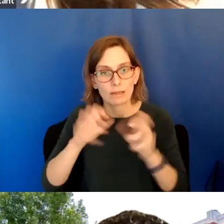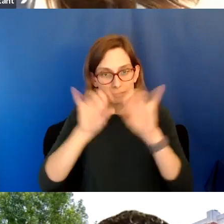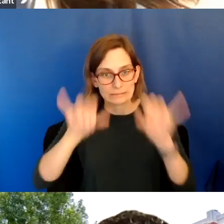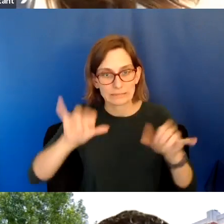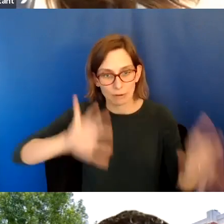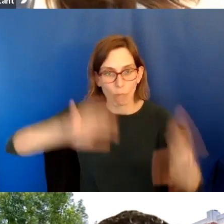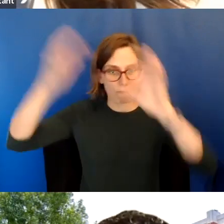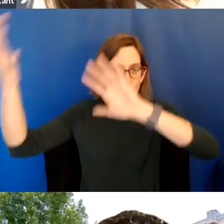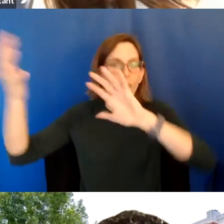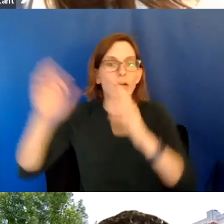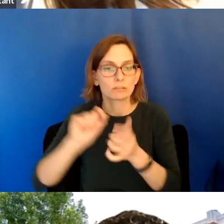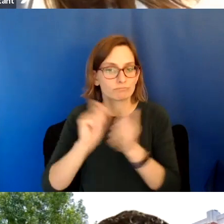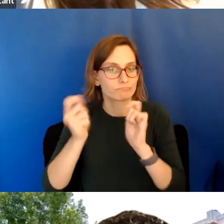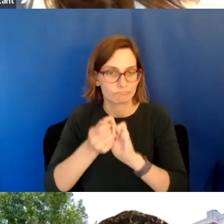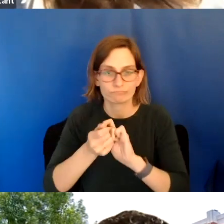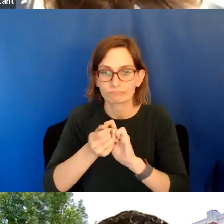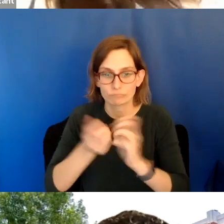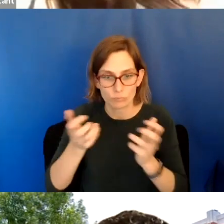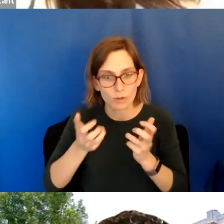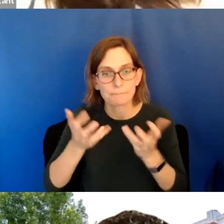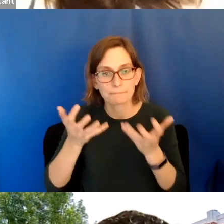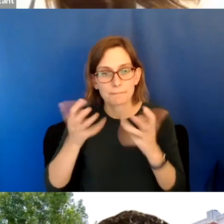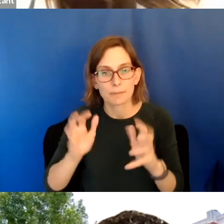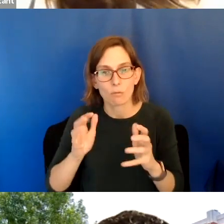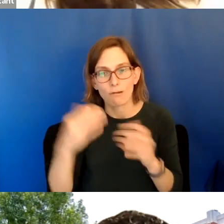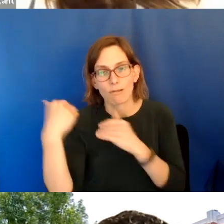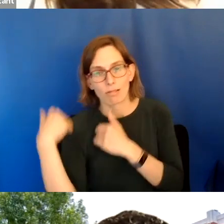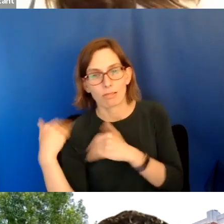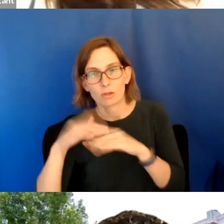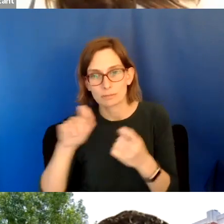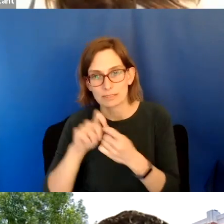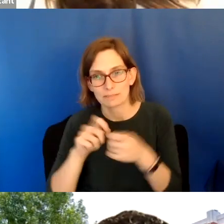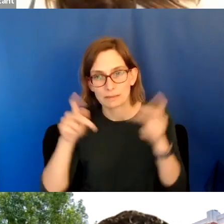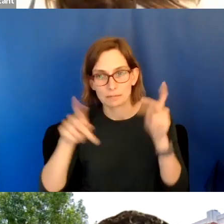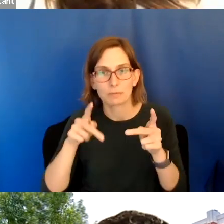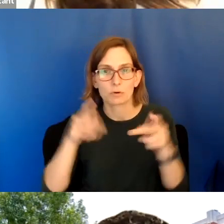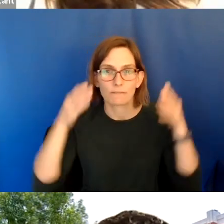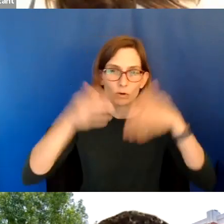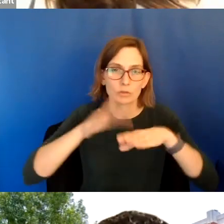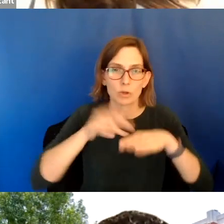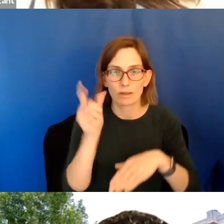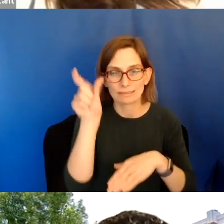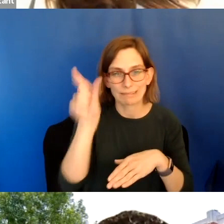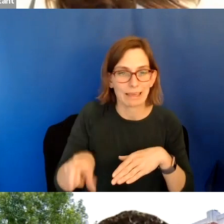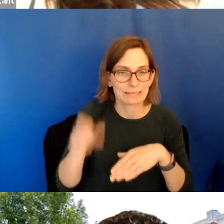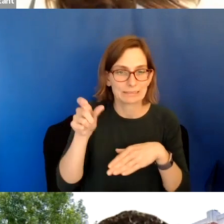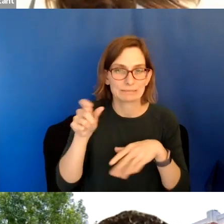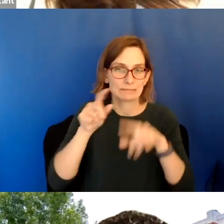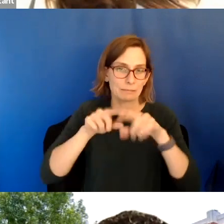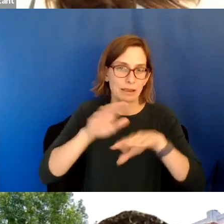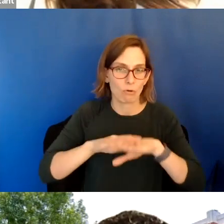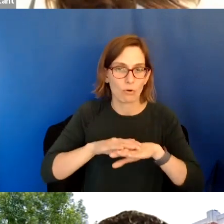generally so that there's not this overburdening on certain folks, we just decided to focus on this particular slice, given where we are in this